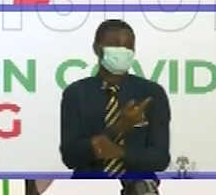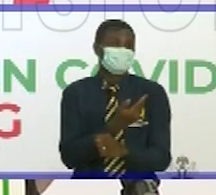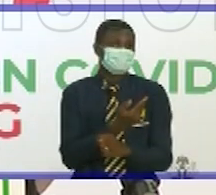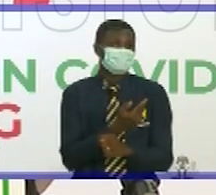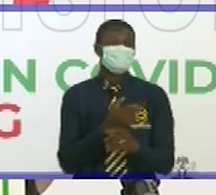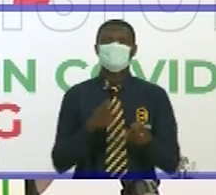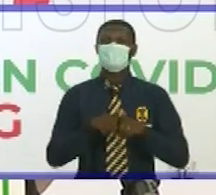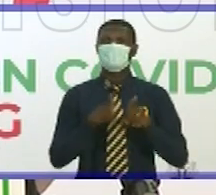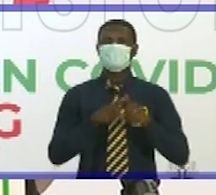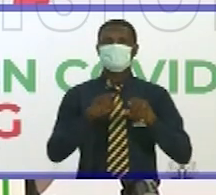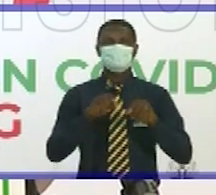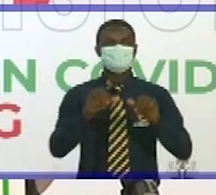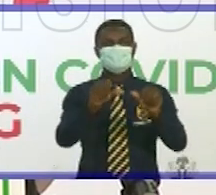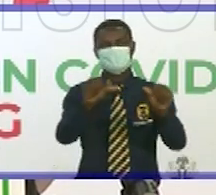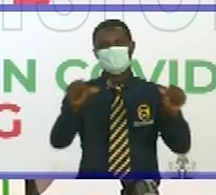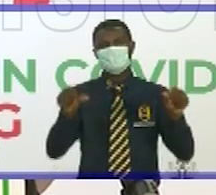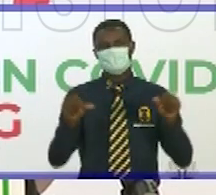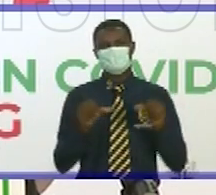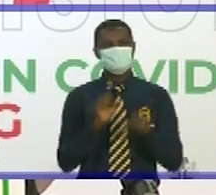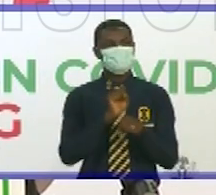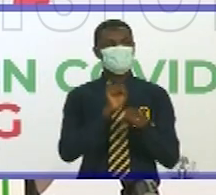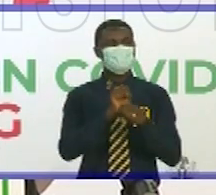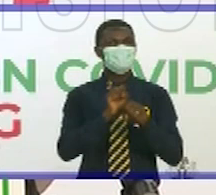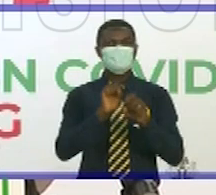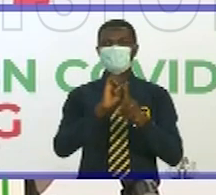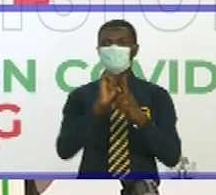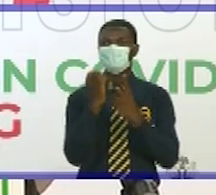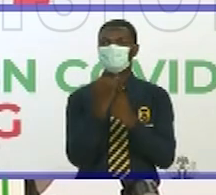ayika yen nko ayika ibi o ti ma sise papa nko bawo lo se ri